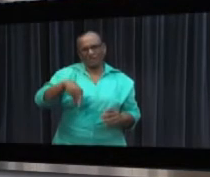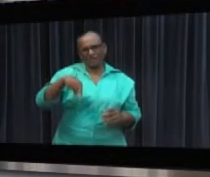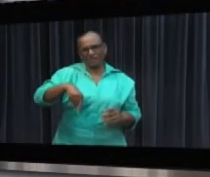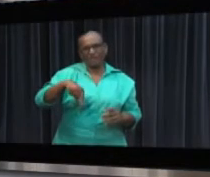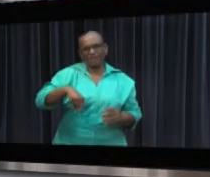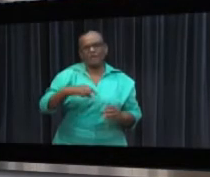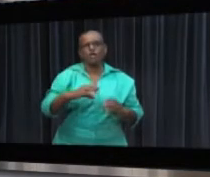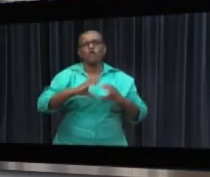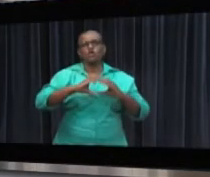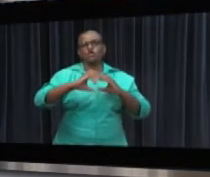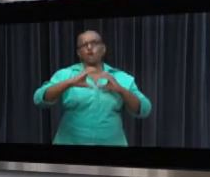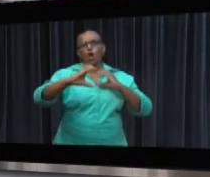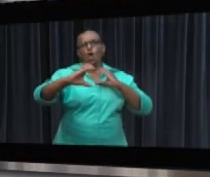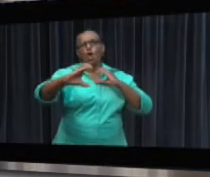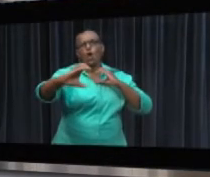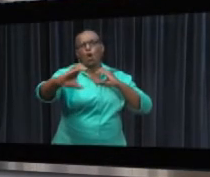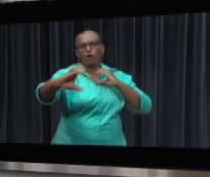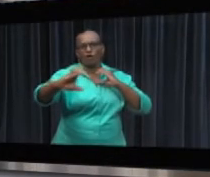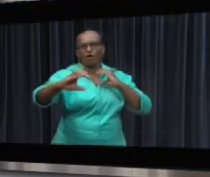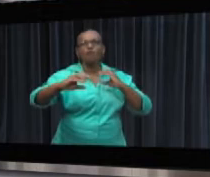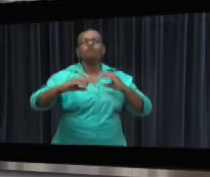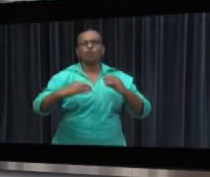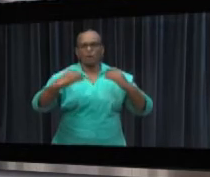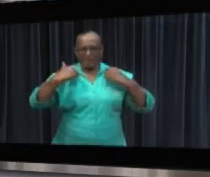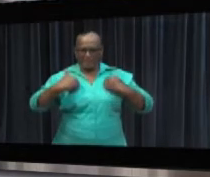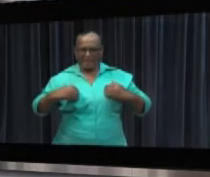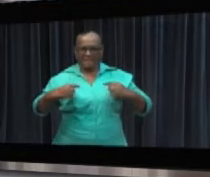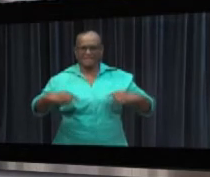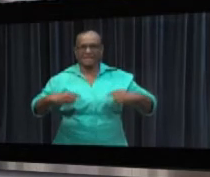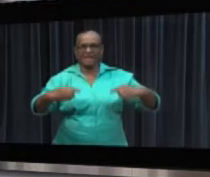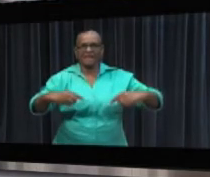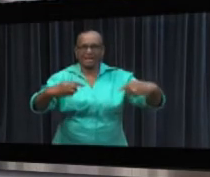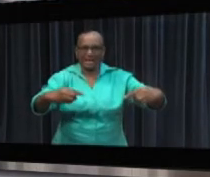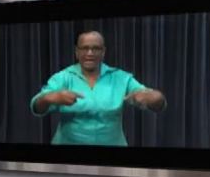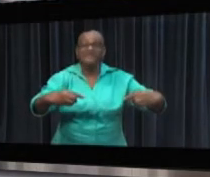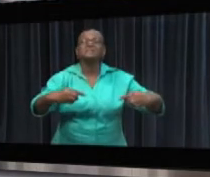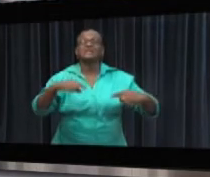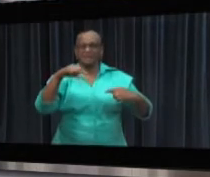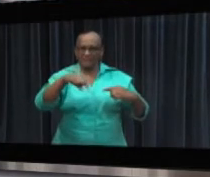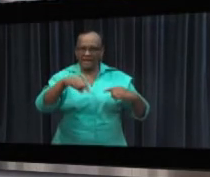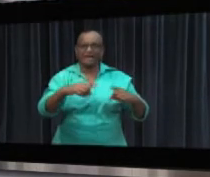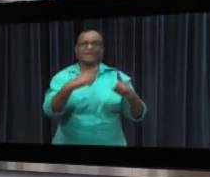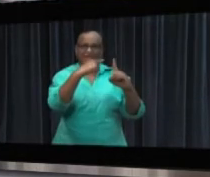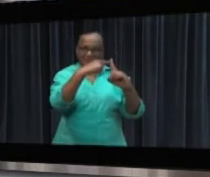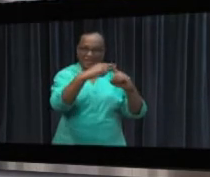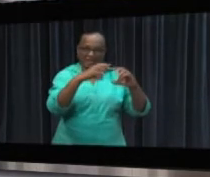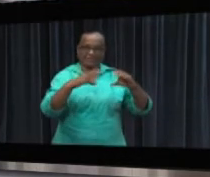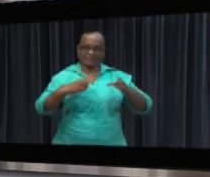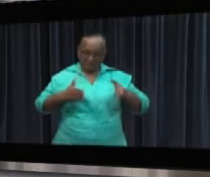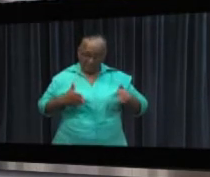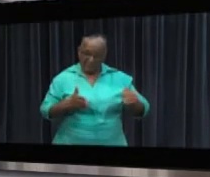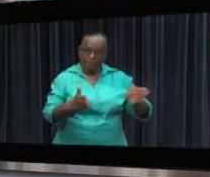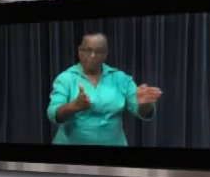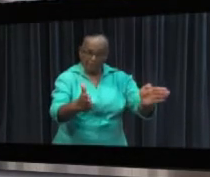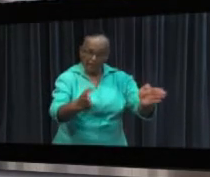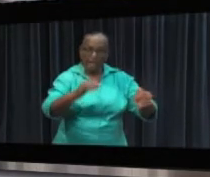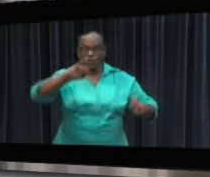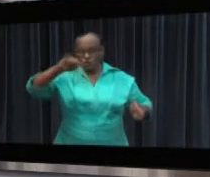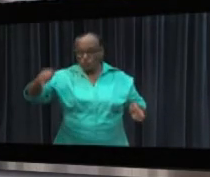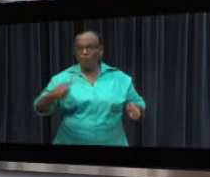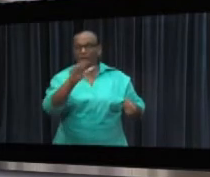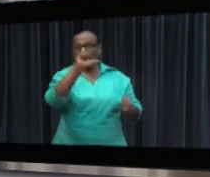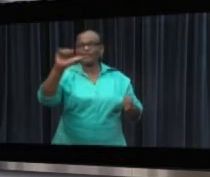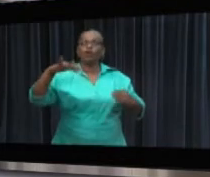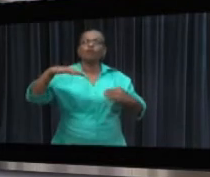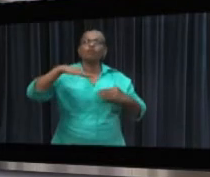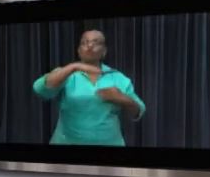From the installation of slices for more efficient passenger handling to the installation of a taxiway at the Juan